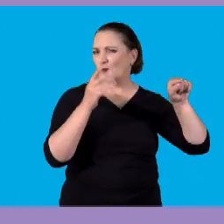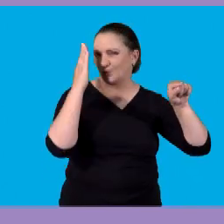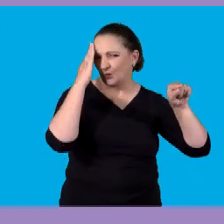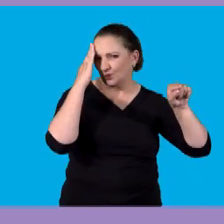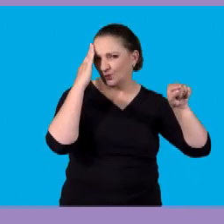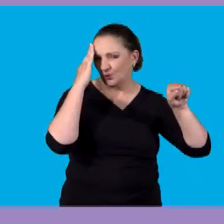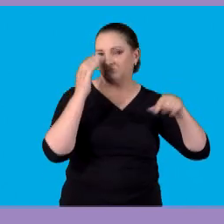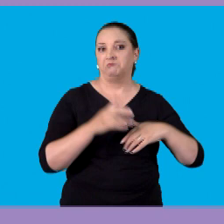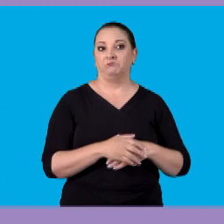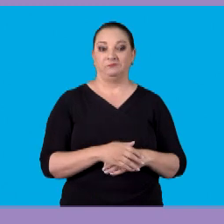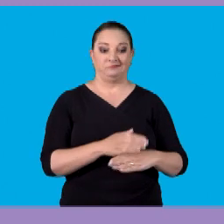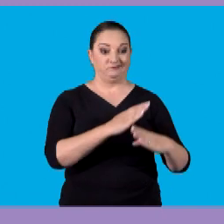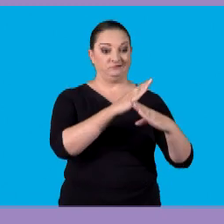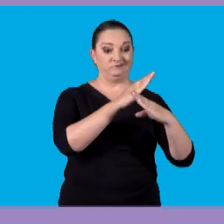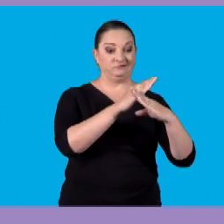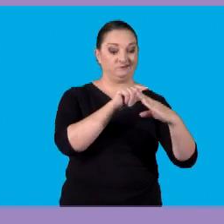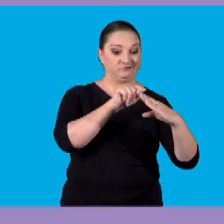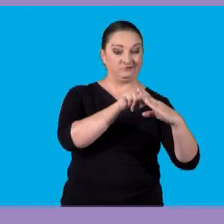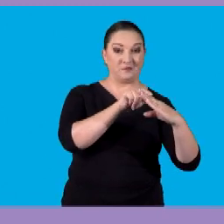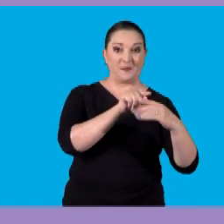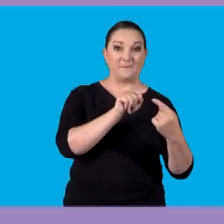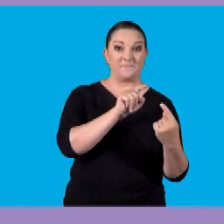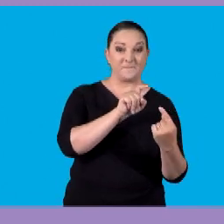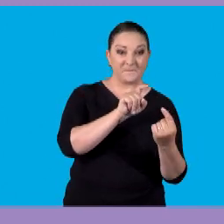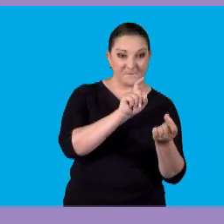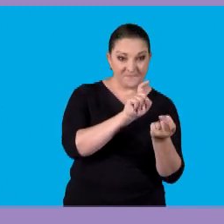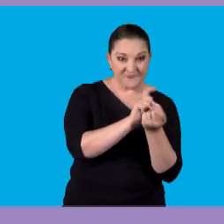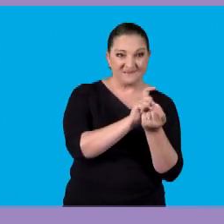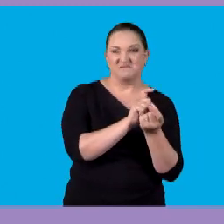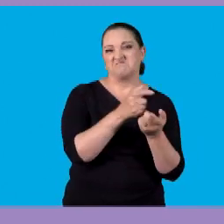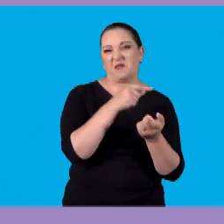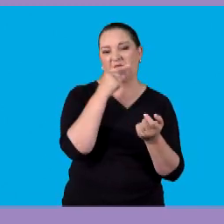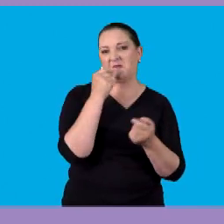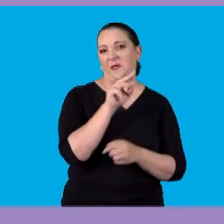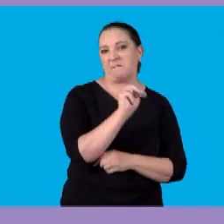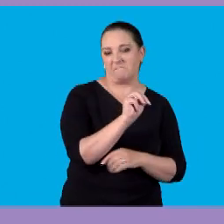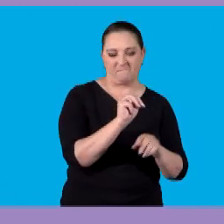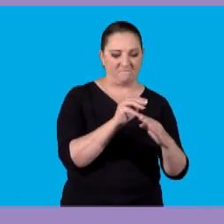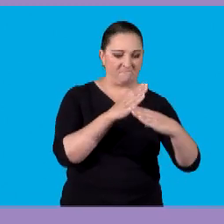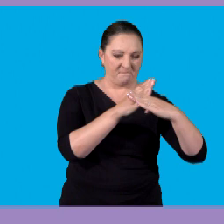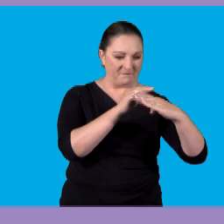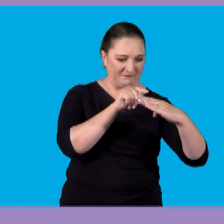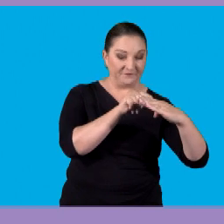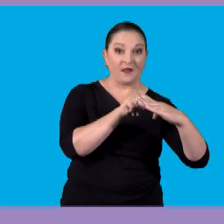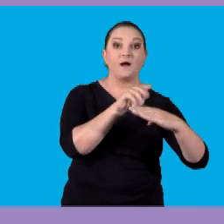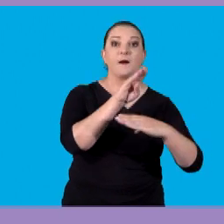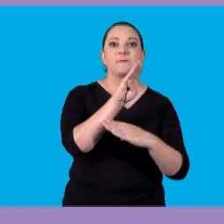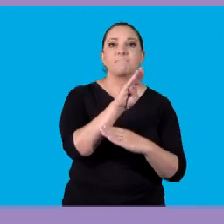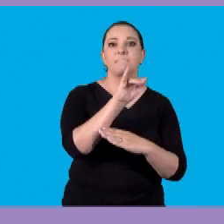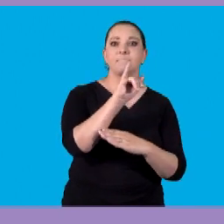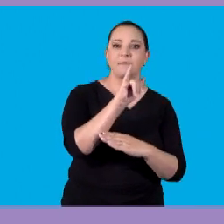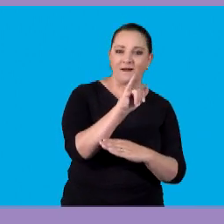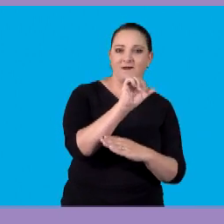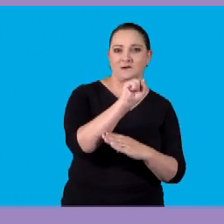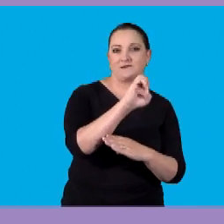diagonals? Well, where they meet, we can just say they meet there at M Where they meet, they bisect